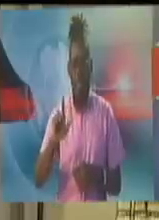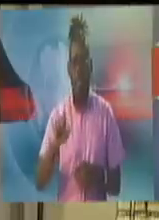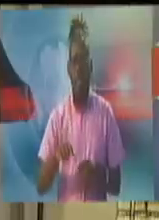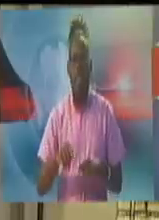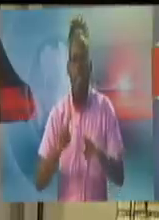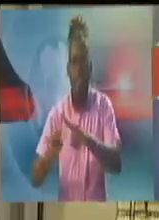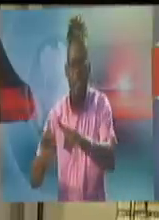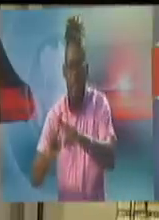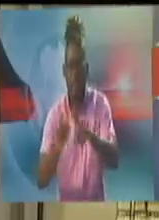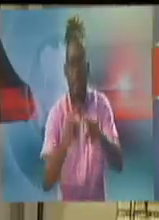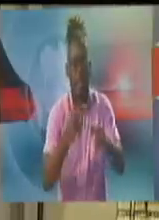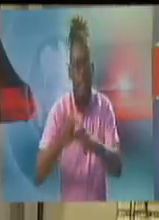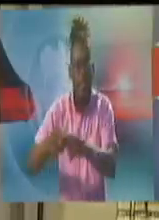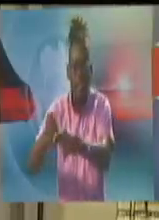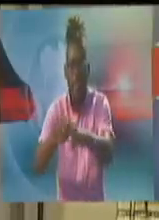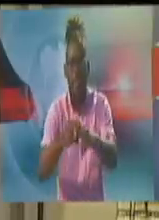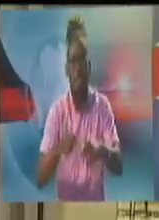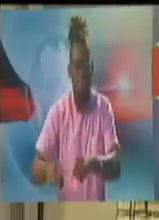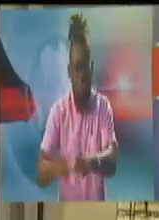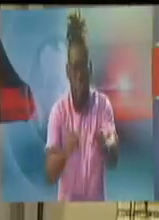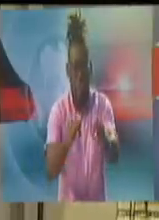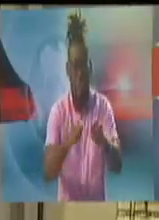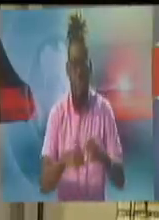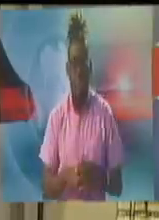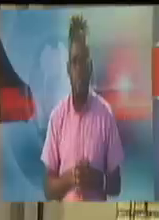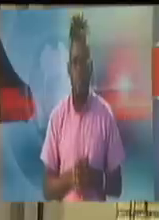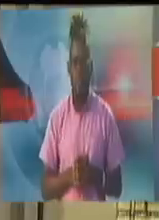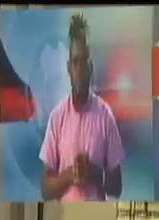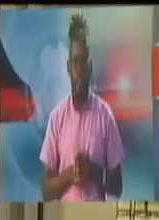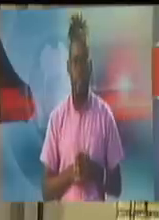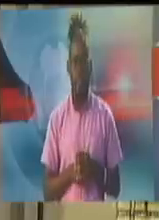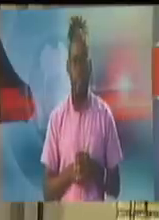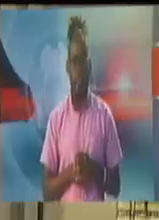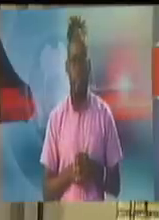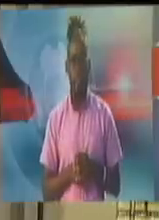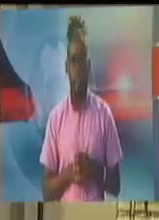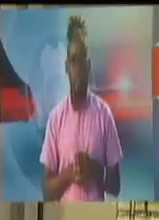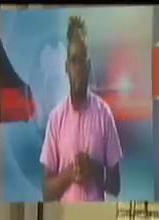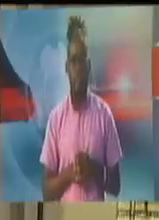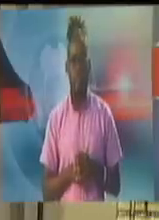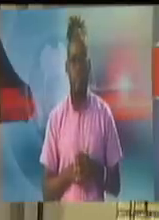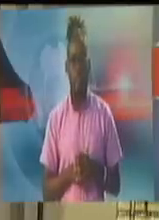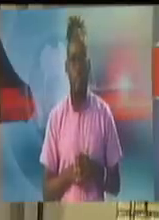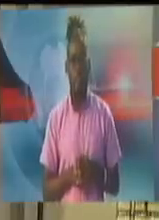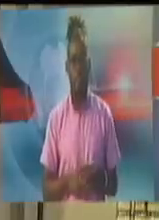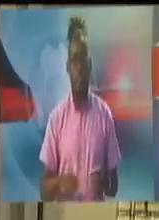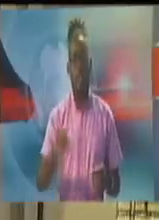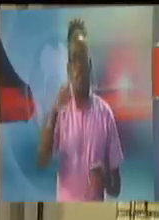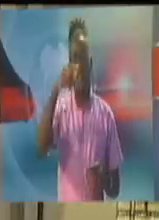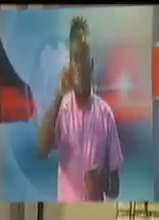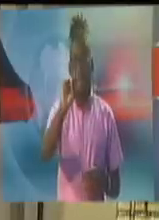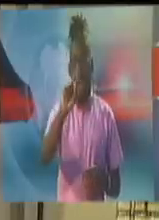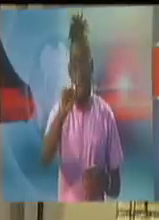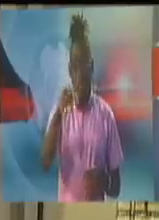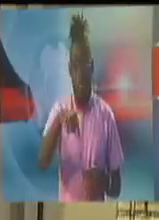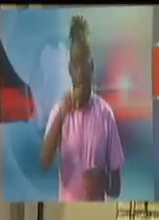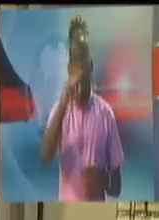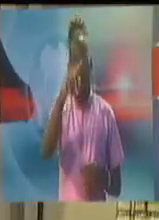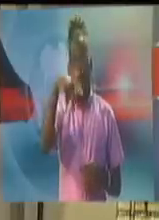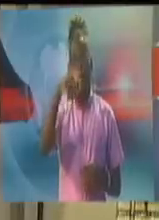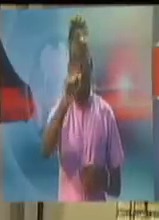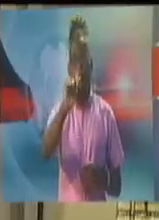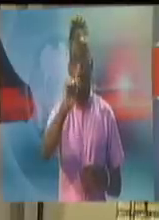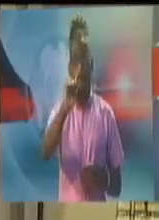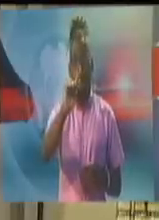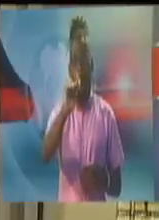you like me to go on? Or under St. Patrick, Clarence Bissoon Street, Almond Drive,